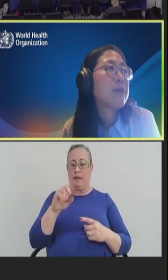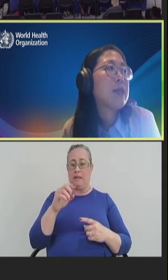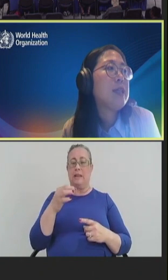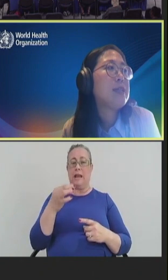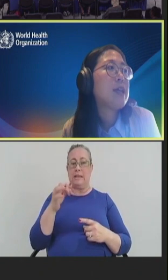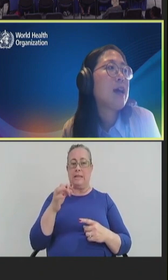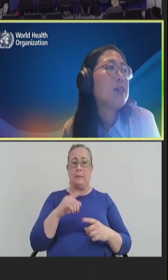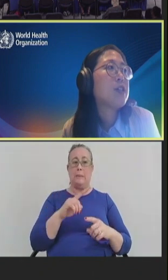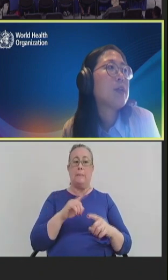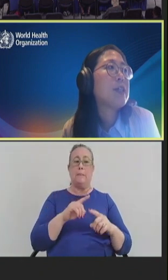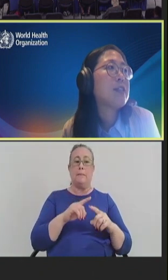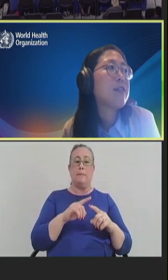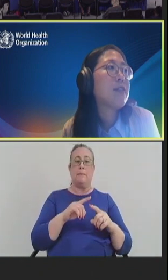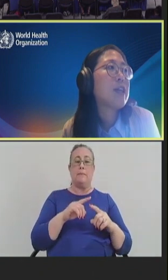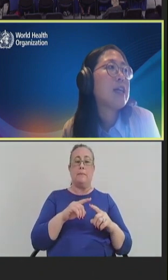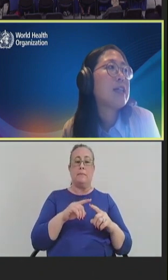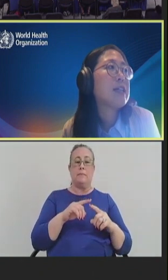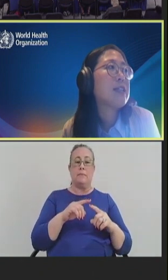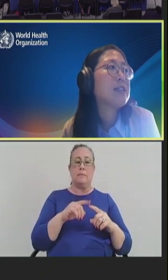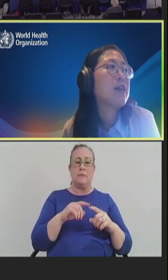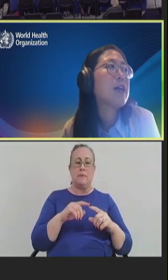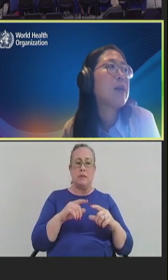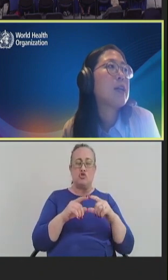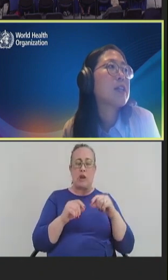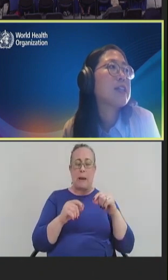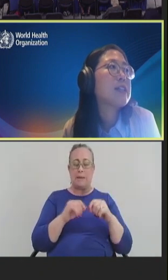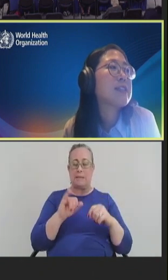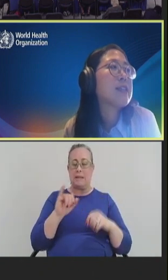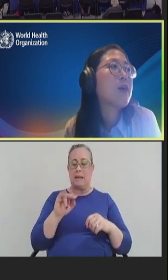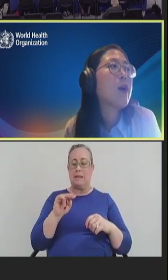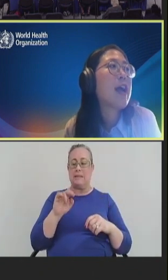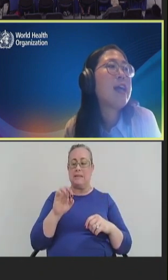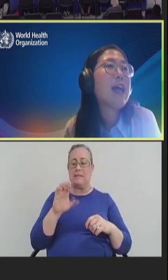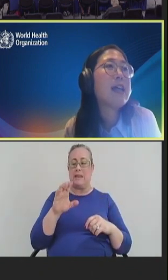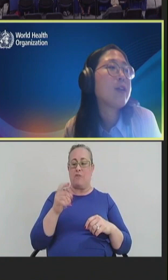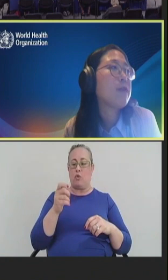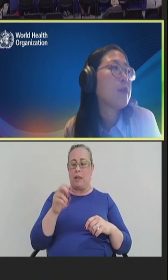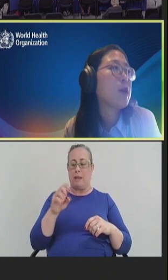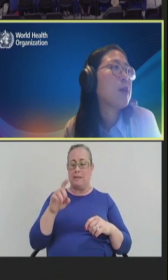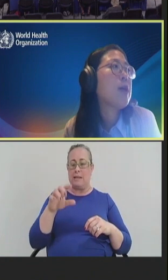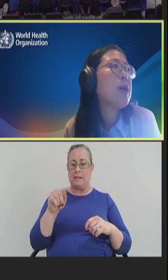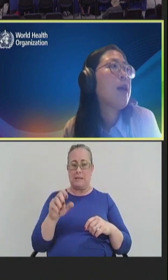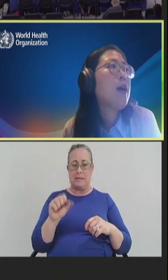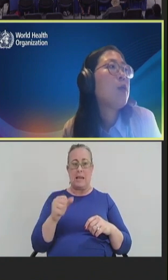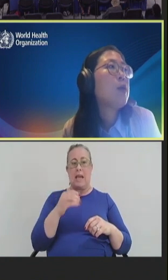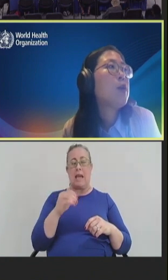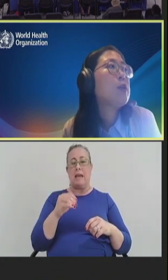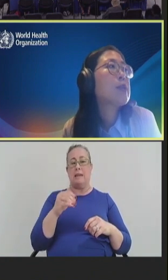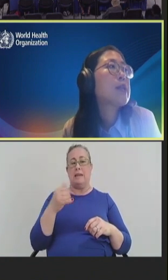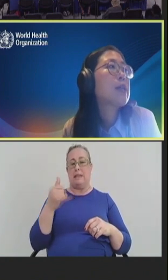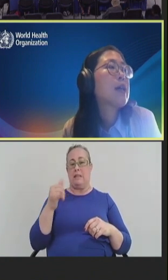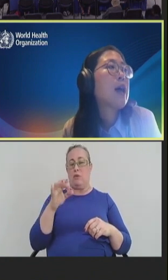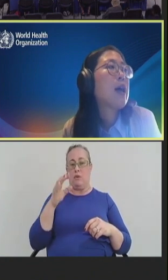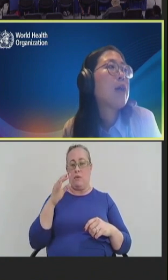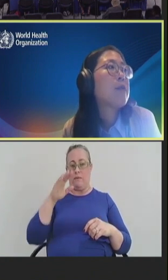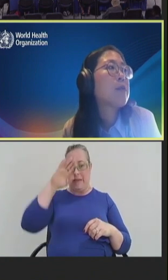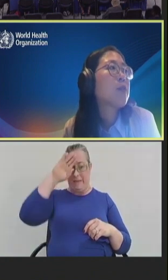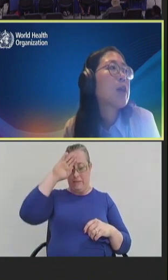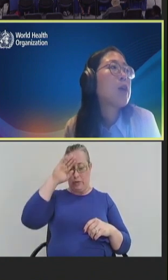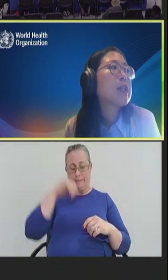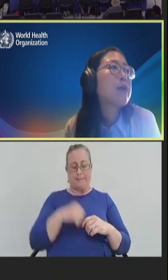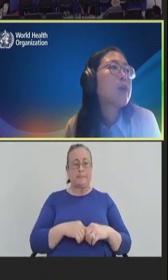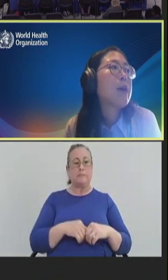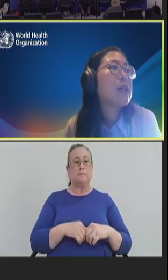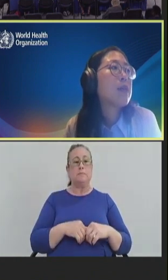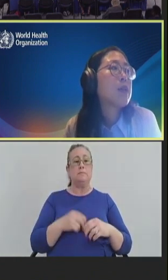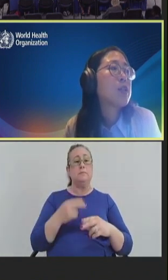context-specific BPDs, Japanese encephalitis, Neisseria meningitis A, and yellow fever. We used the